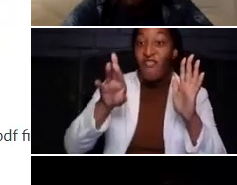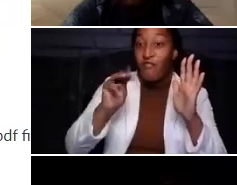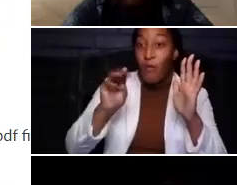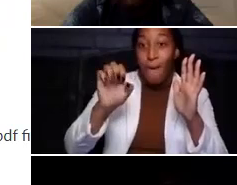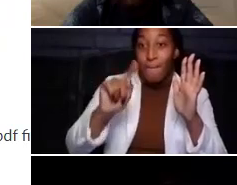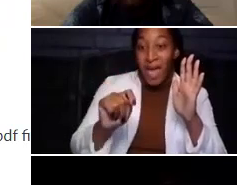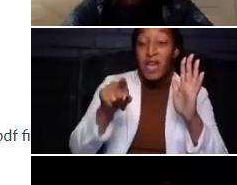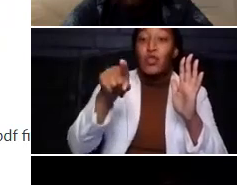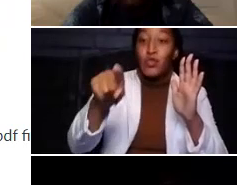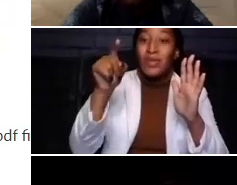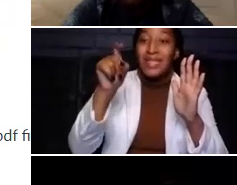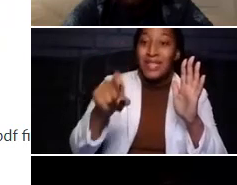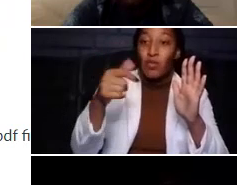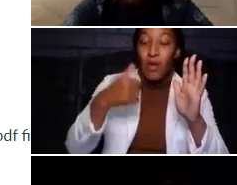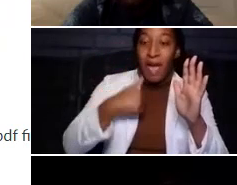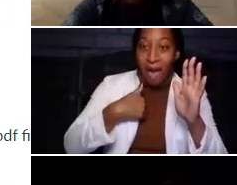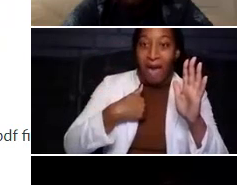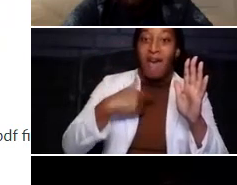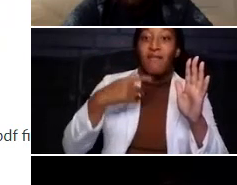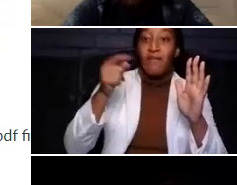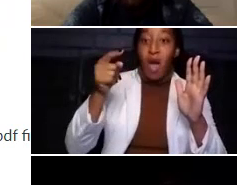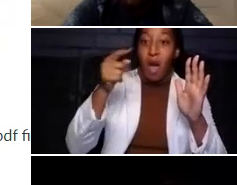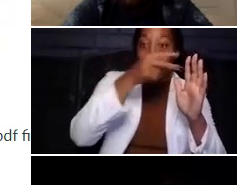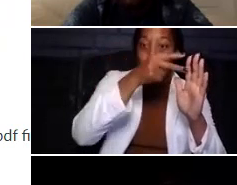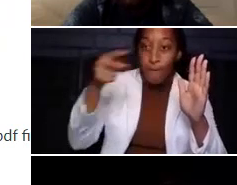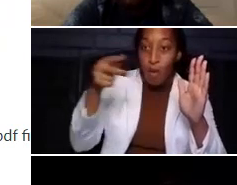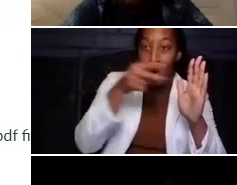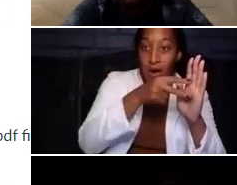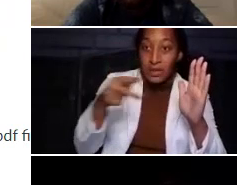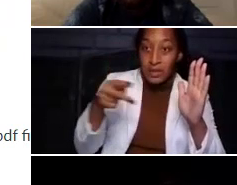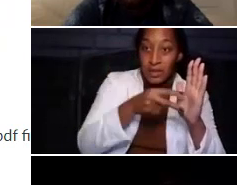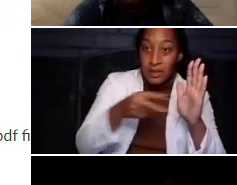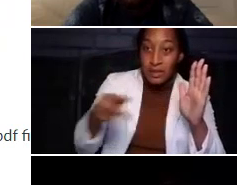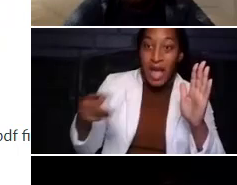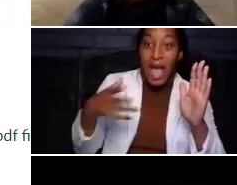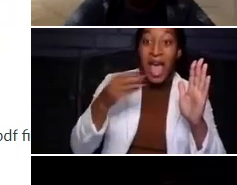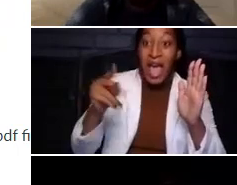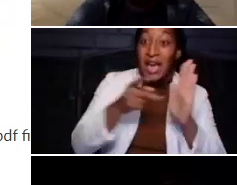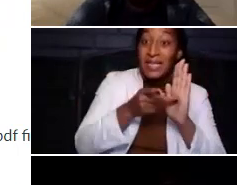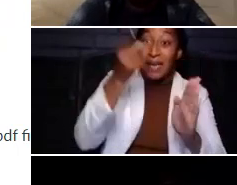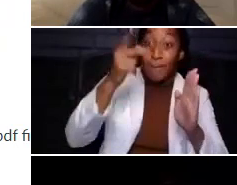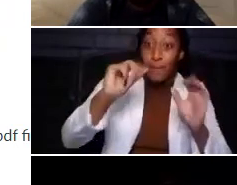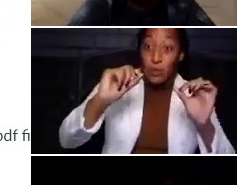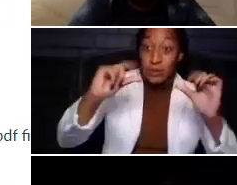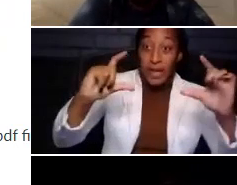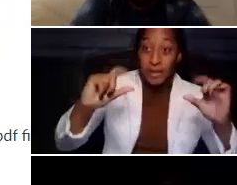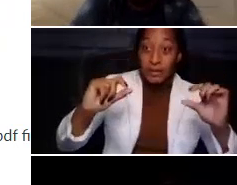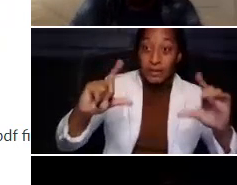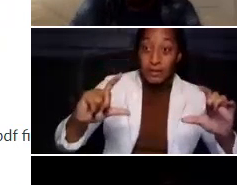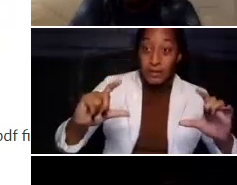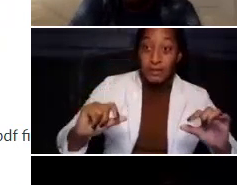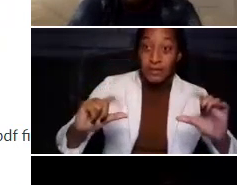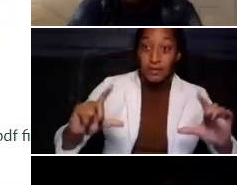to use double spacing, which is APA format, right? Also,